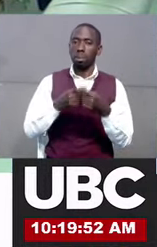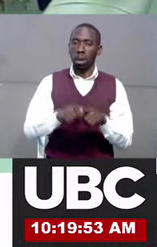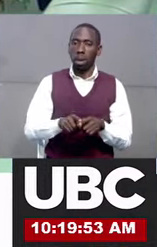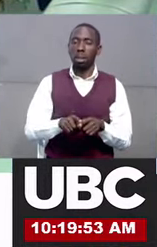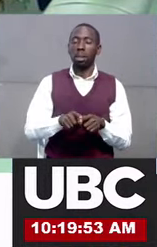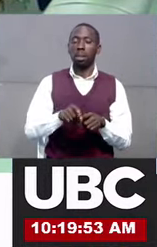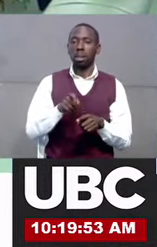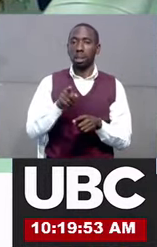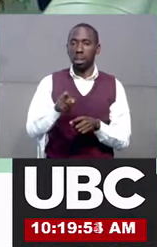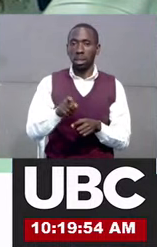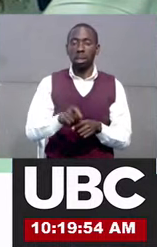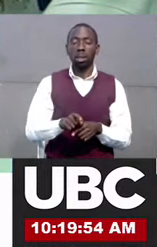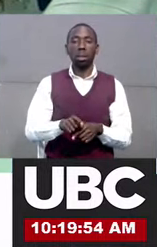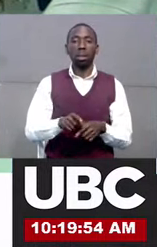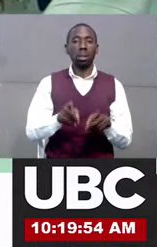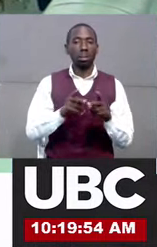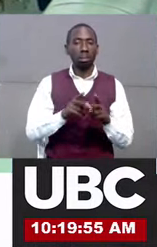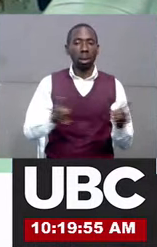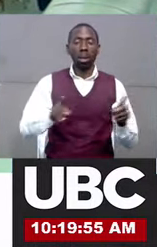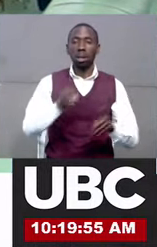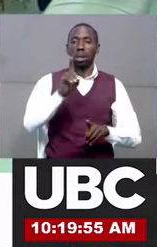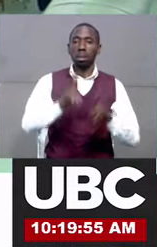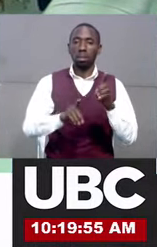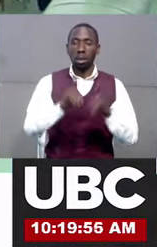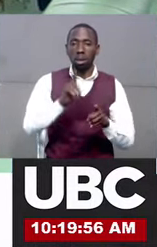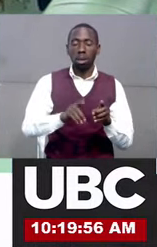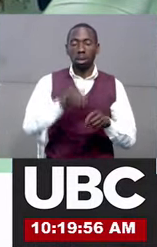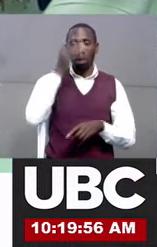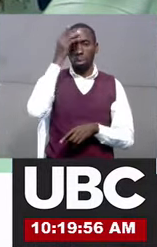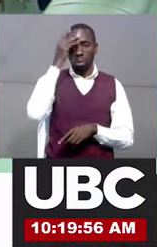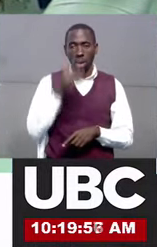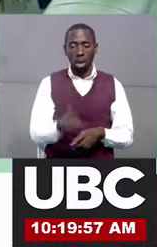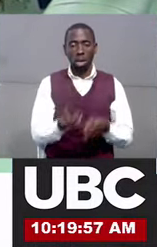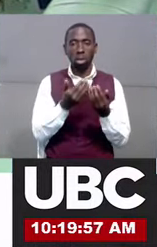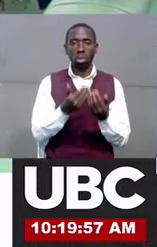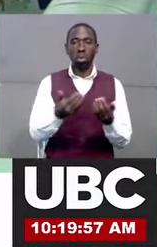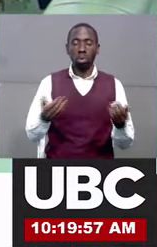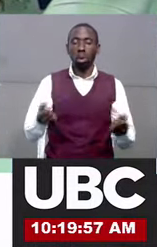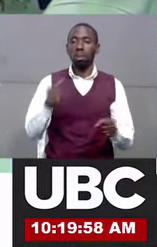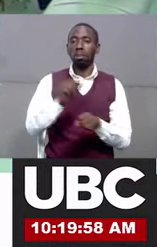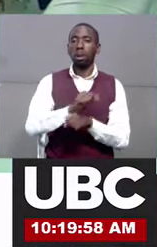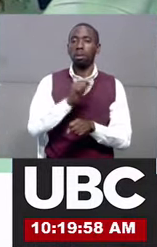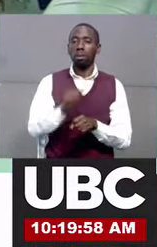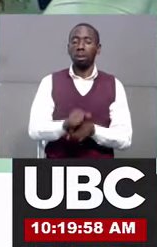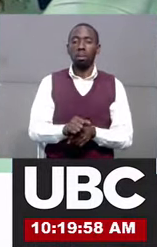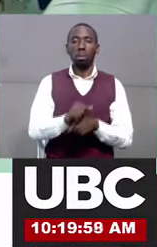debate about why our children are performing poorly in schools.